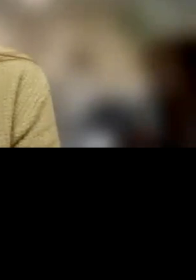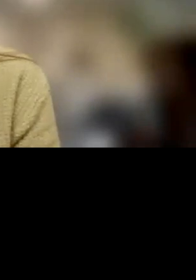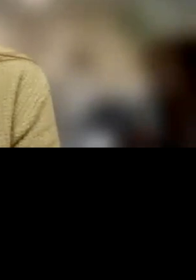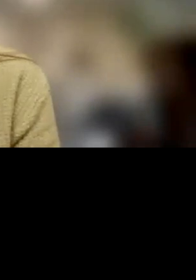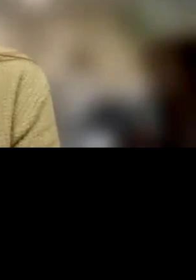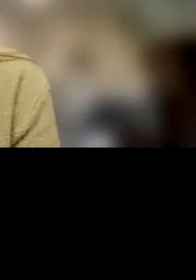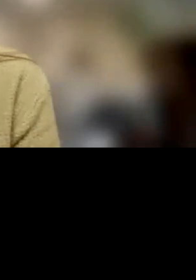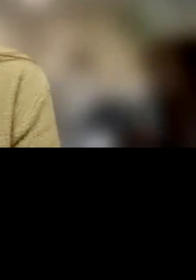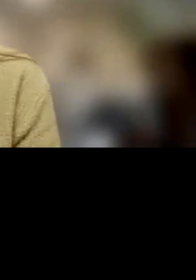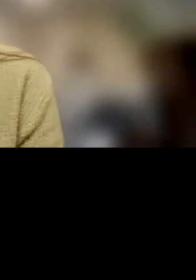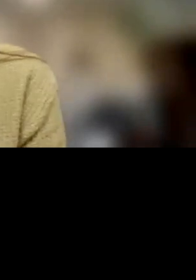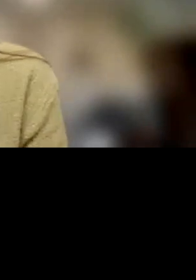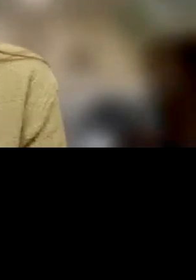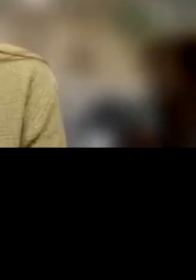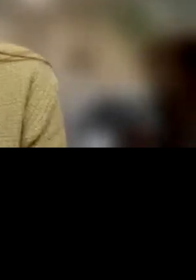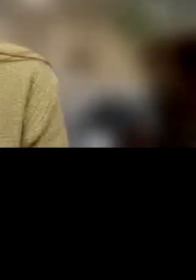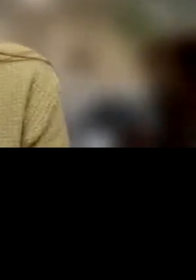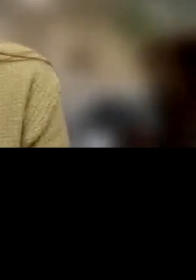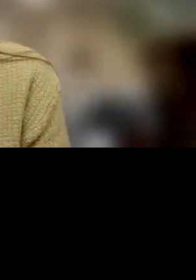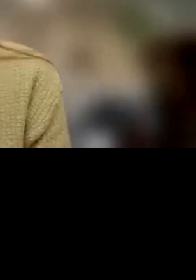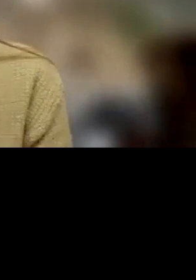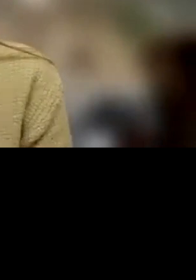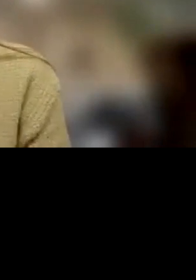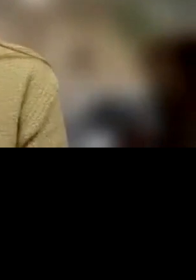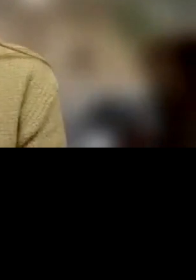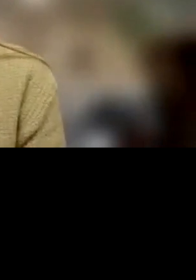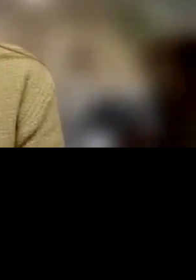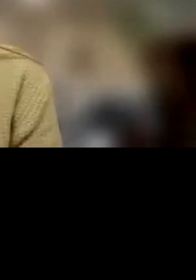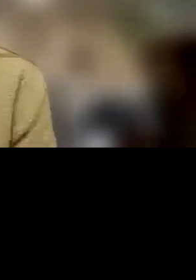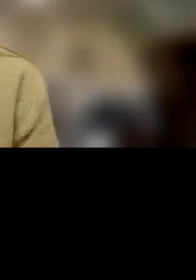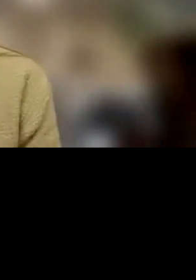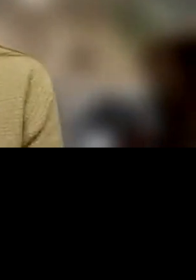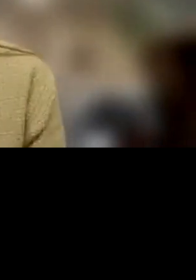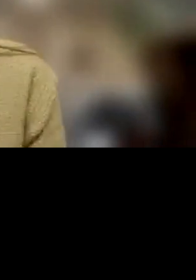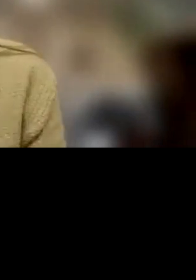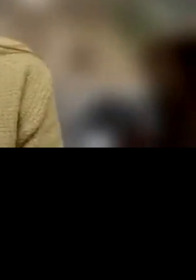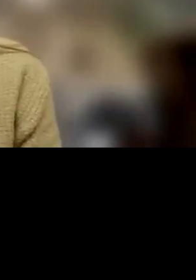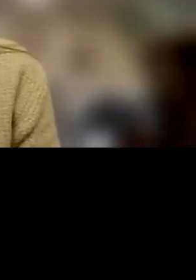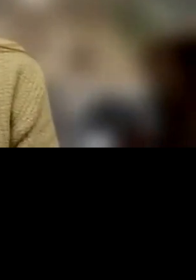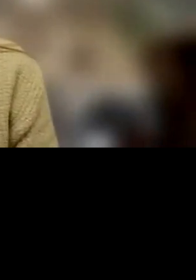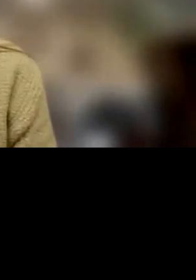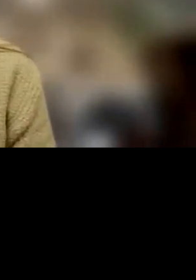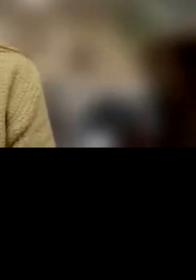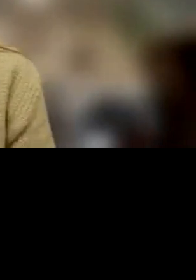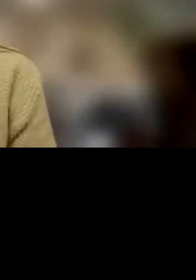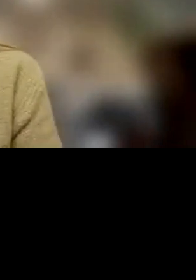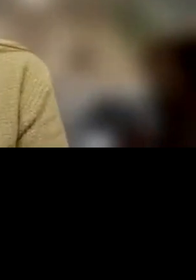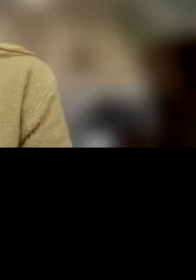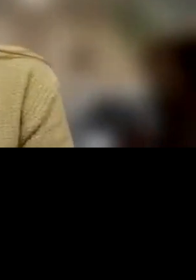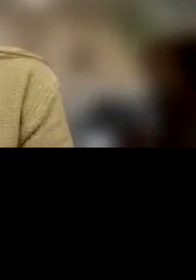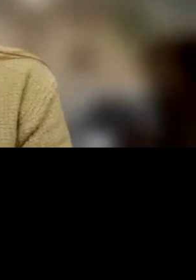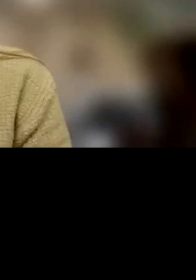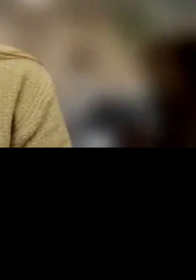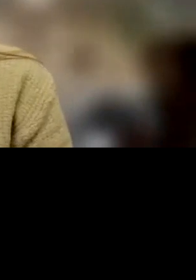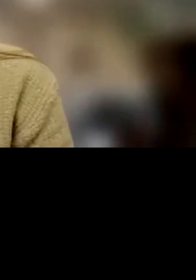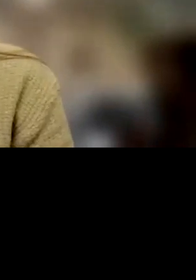Yeah, so then you'd be working with, let's say you want to revoke a power of attorney, you want to name someone else. So you want to revoke the one